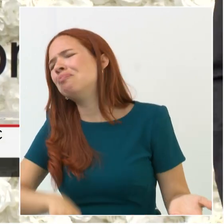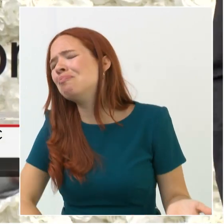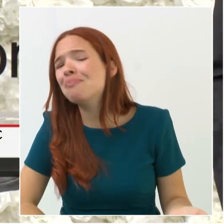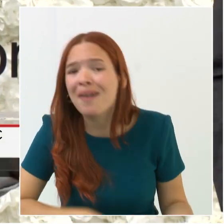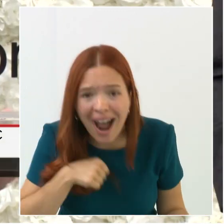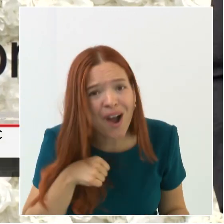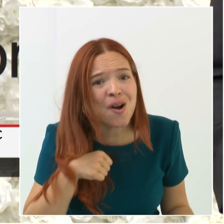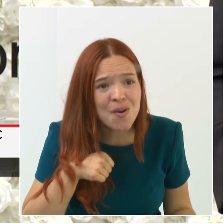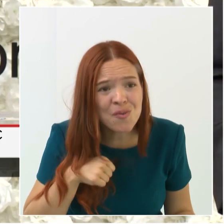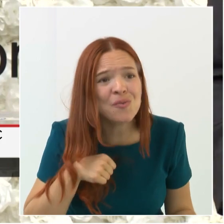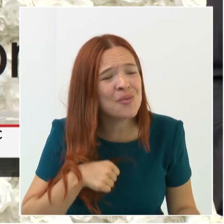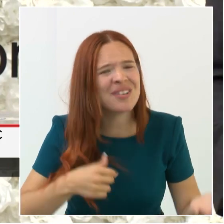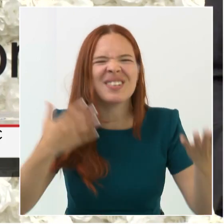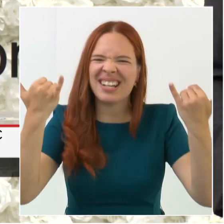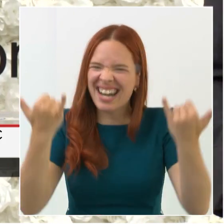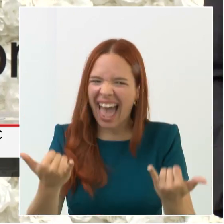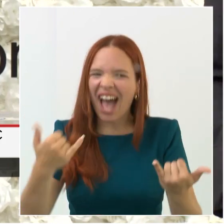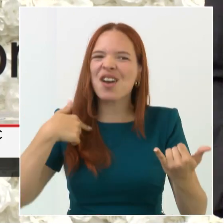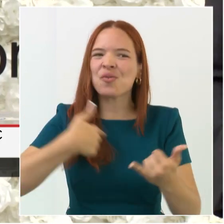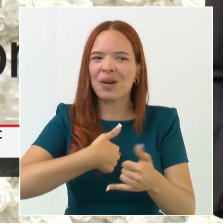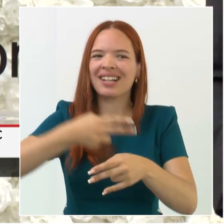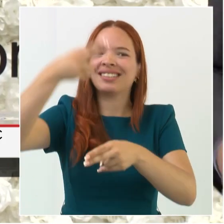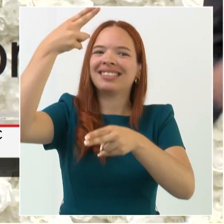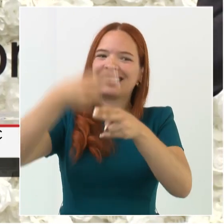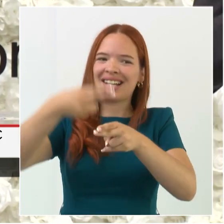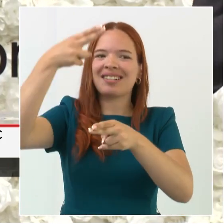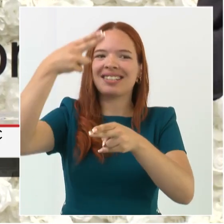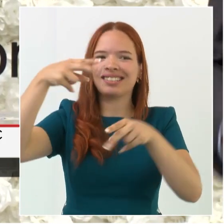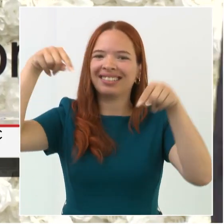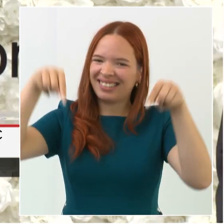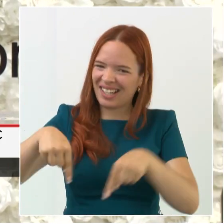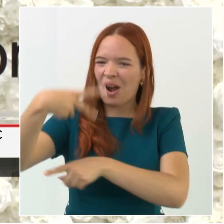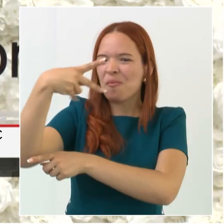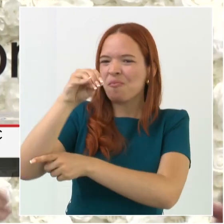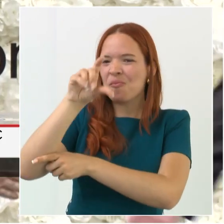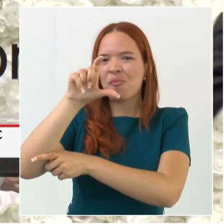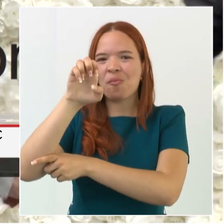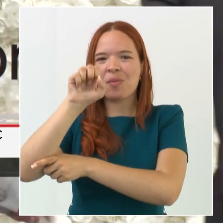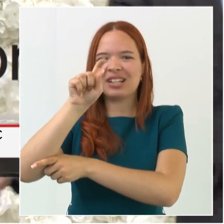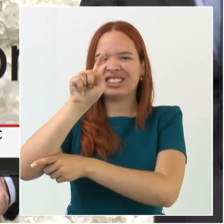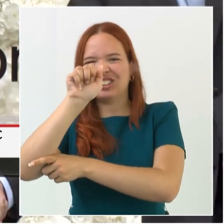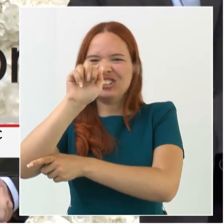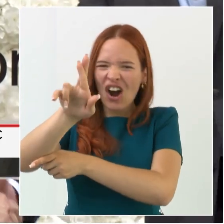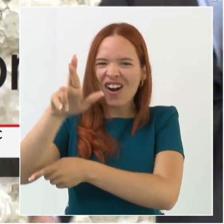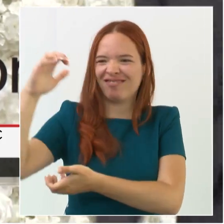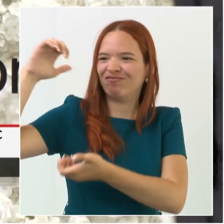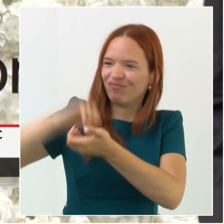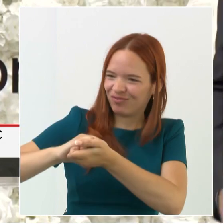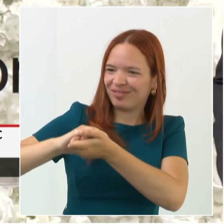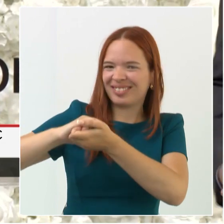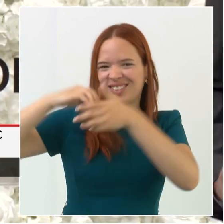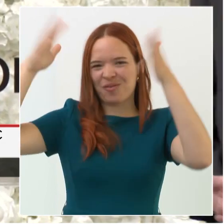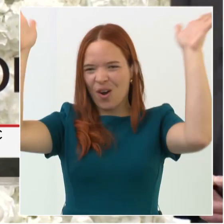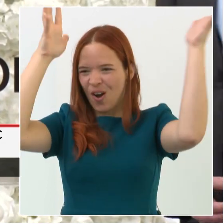call DARCARS and Jamie our partner. Thank you so much. Thank you. Appreciate